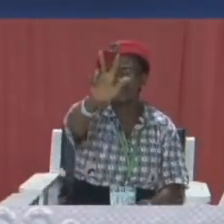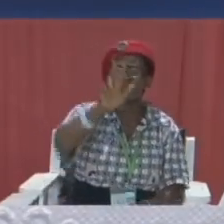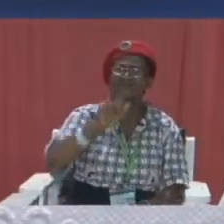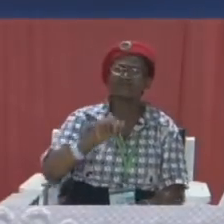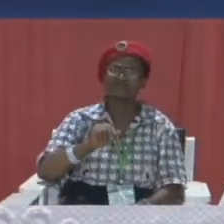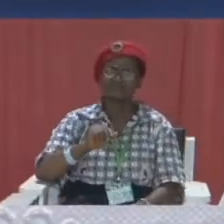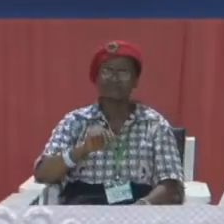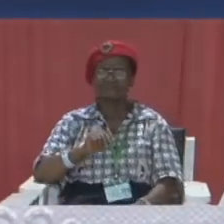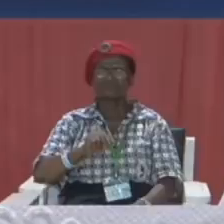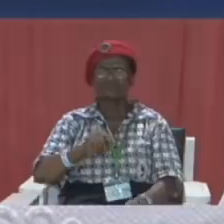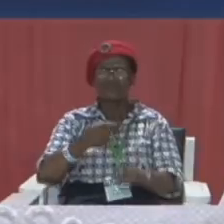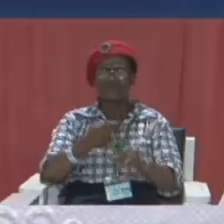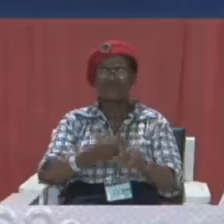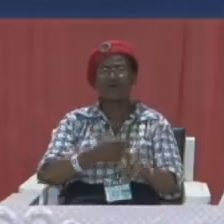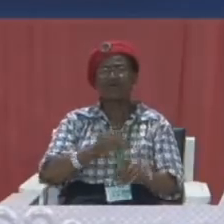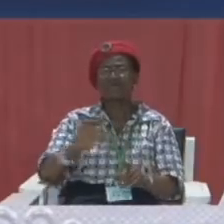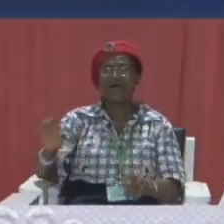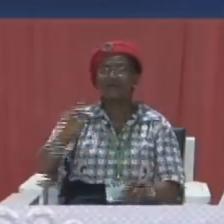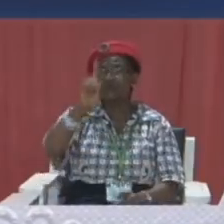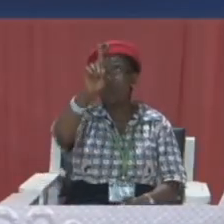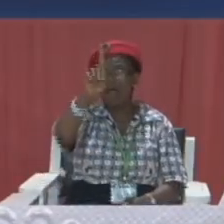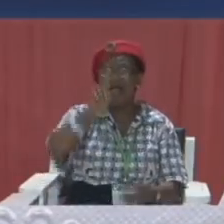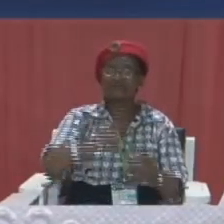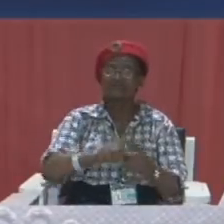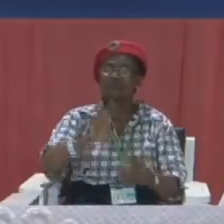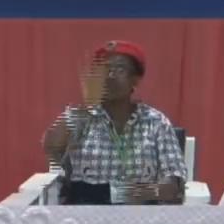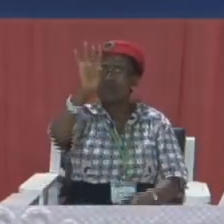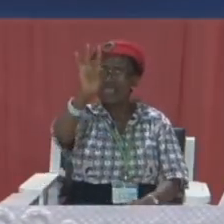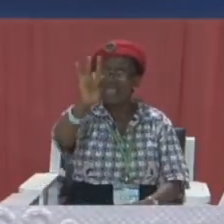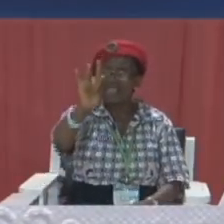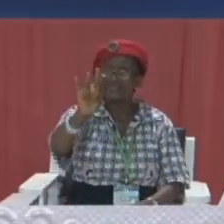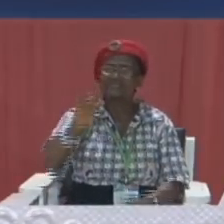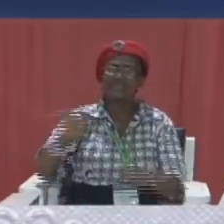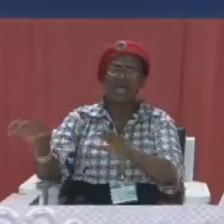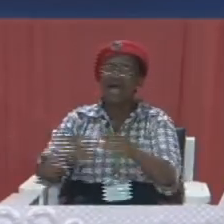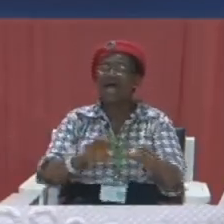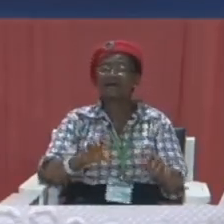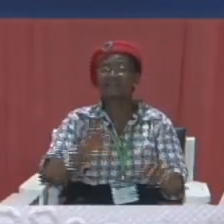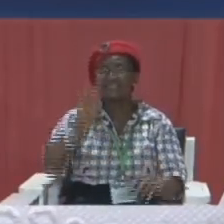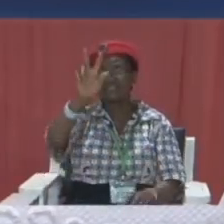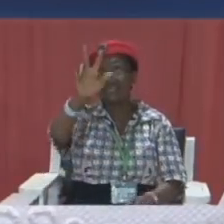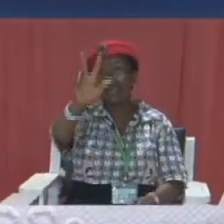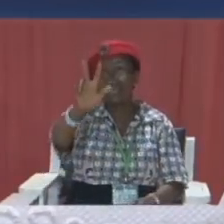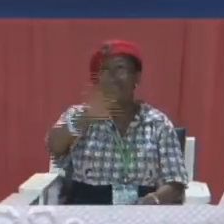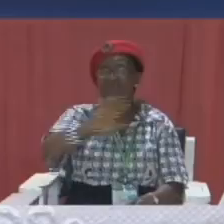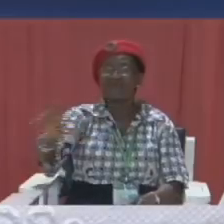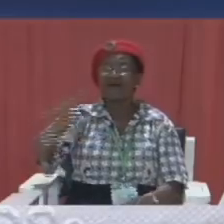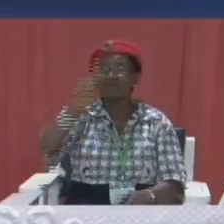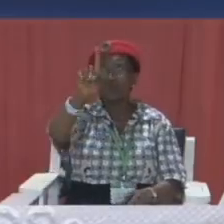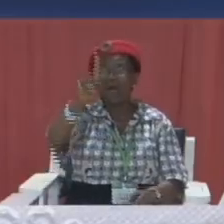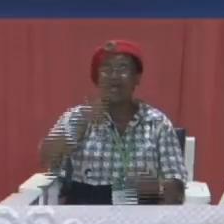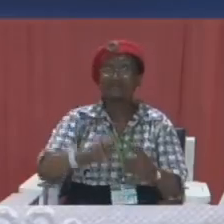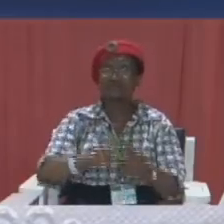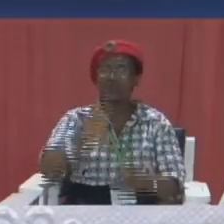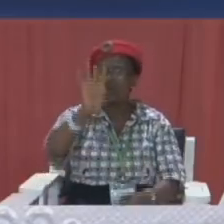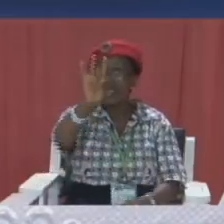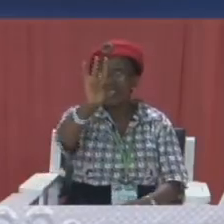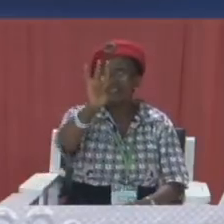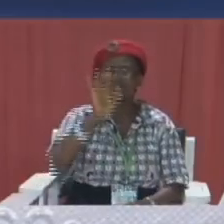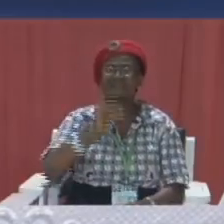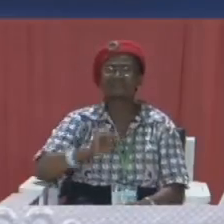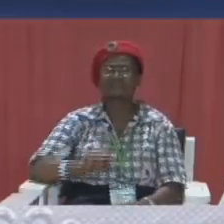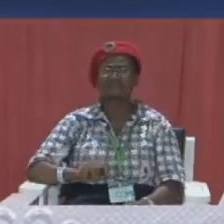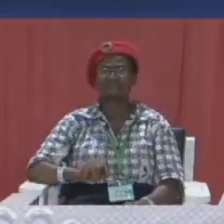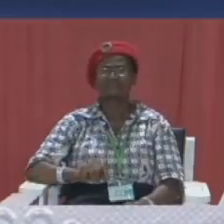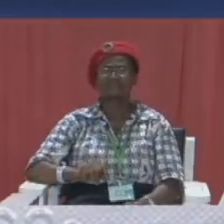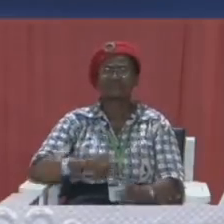3, from verse 1 to 8, Acts 3 from verse 1 to 8, when